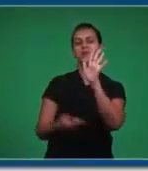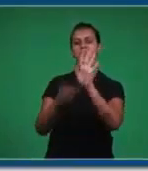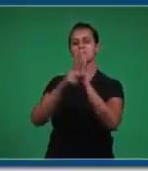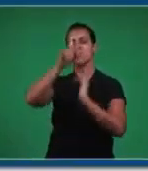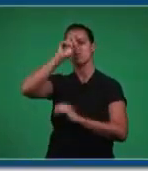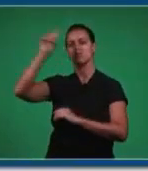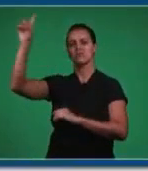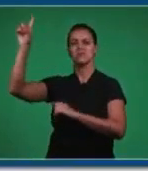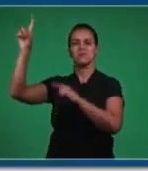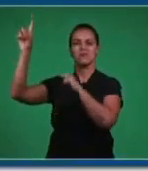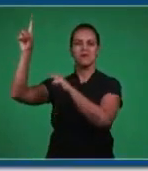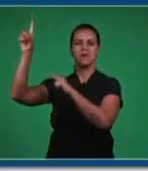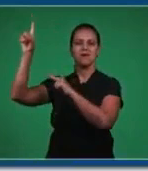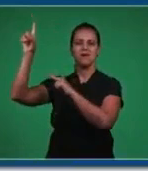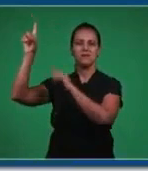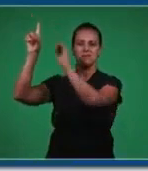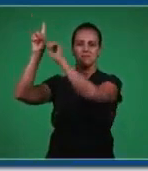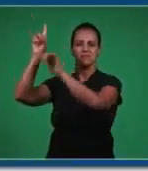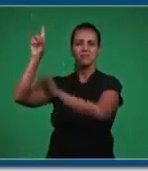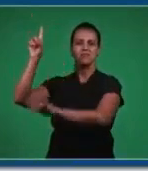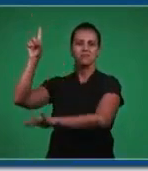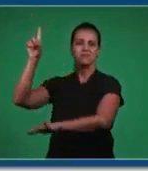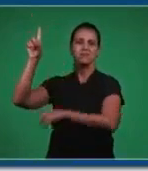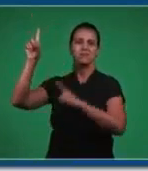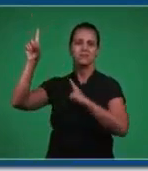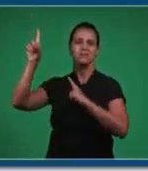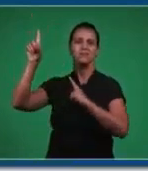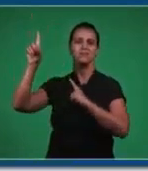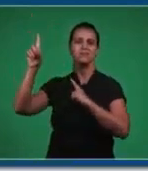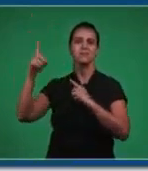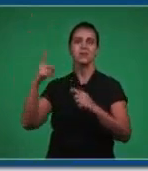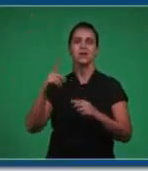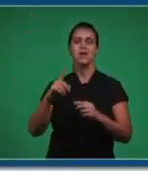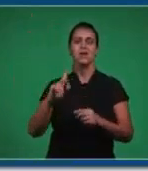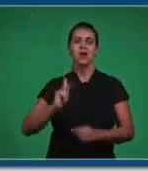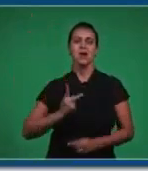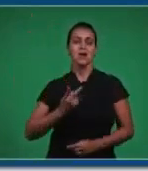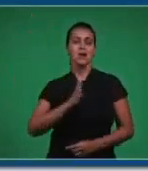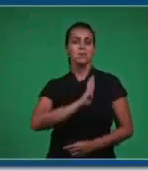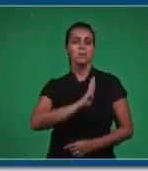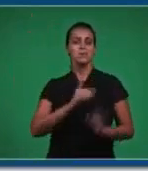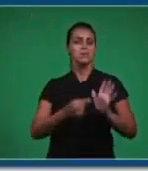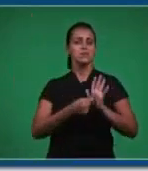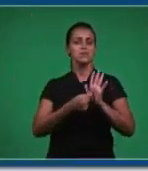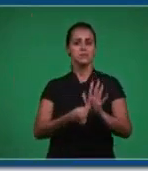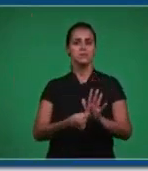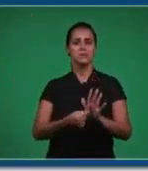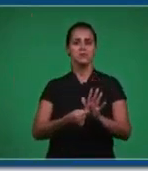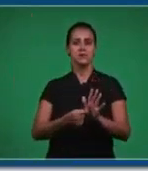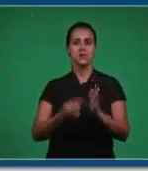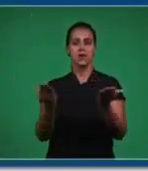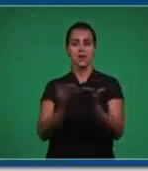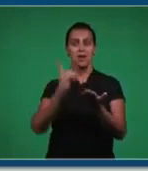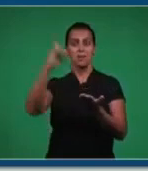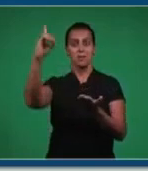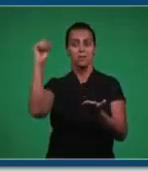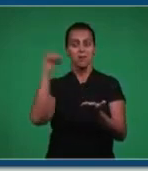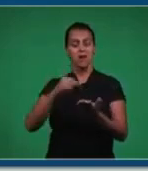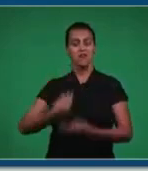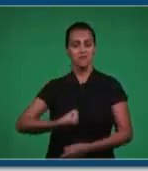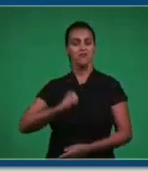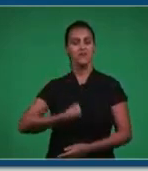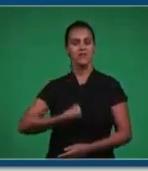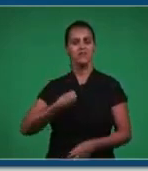Word of God is in Hebrew 4:12. It's alive and efficient.